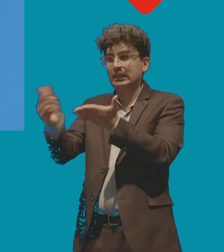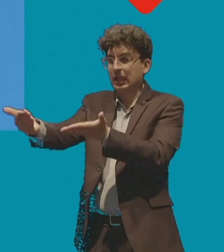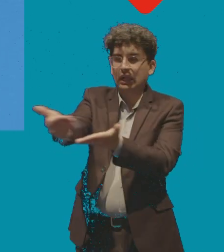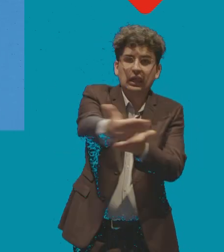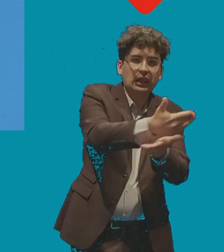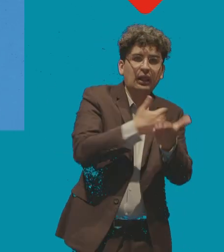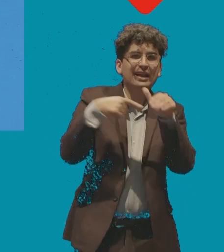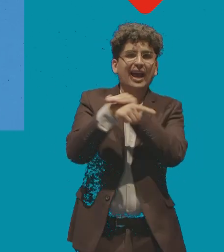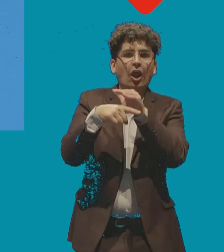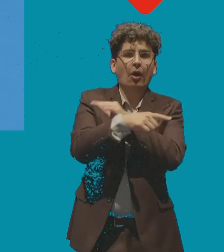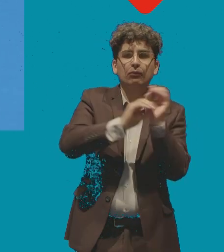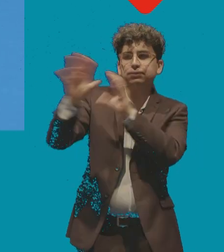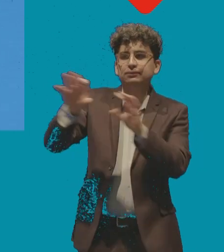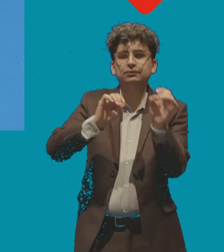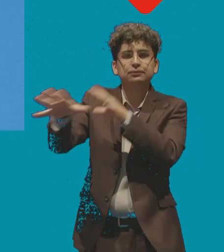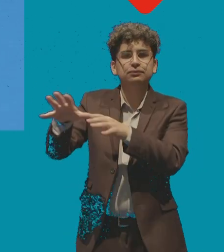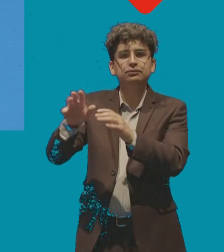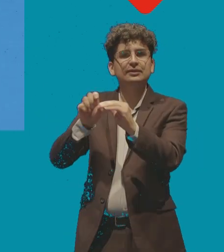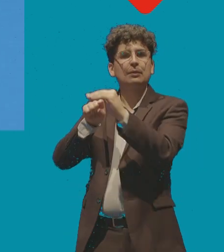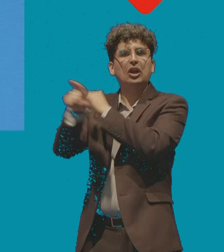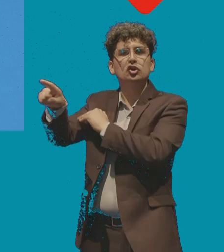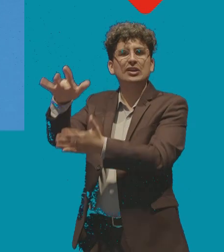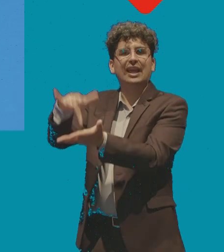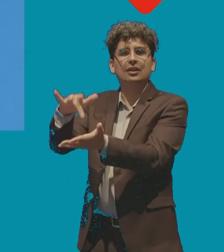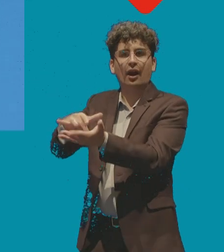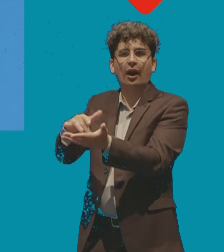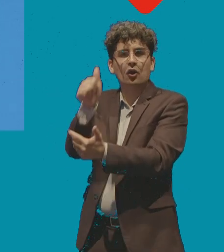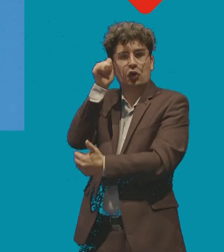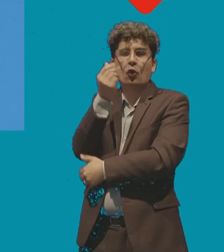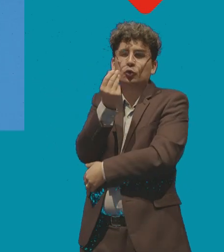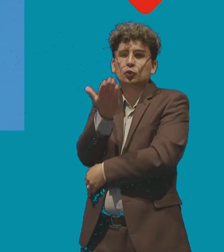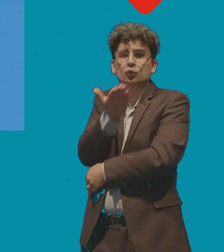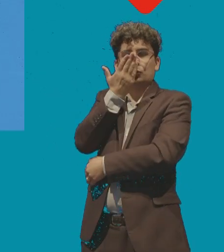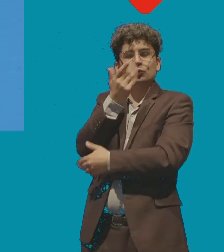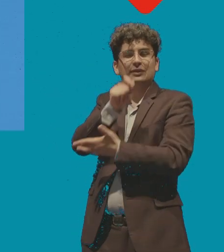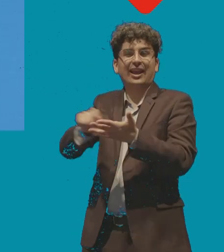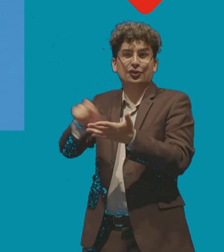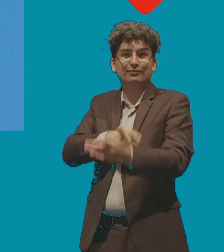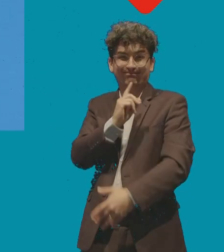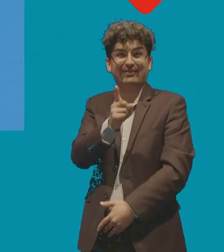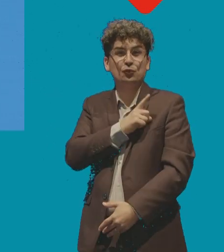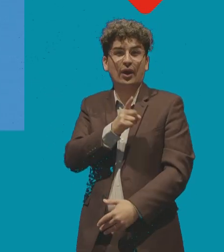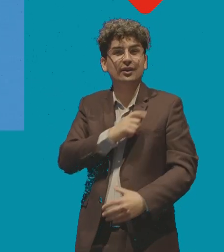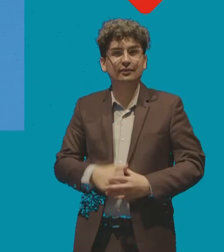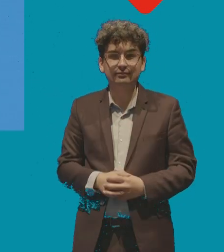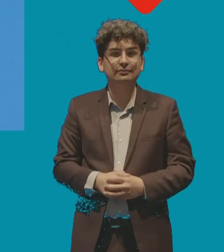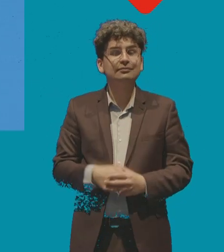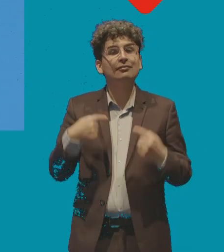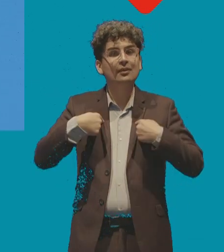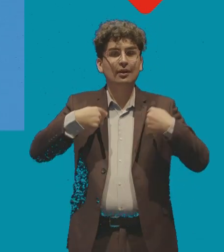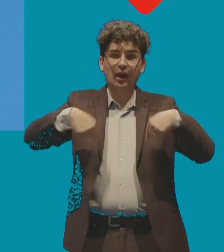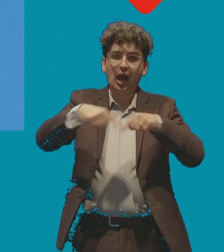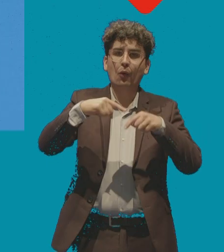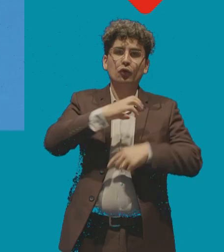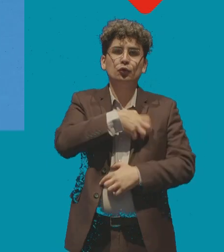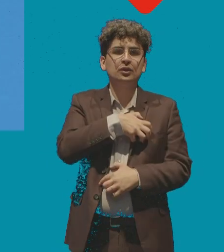them to deportation centres. You can certainly tell there's a general election around the corner. Well, our union, its